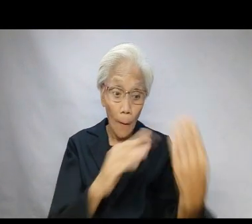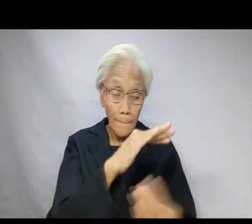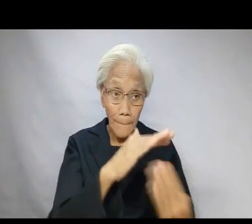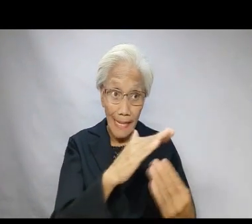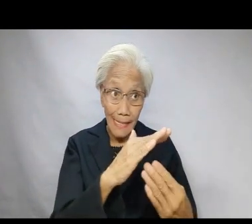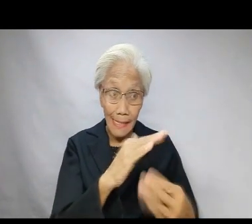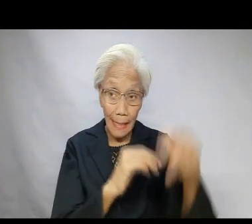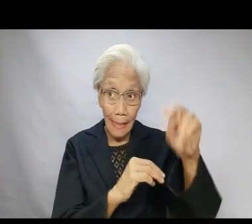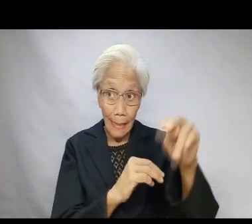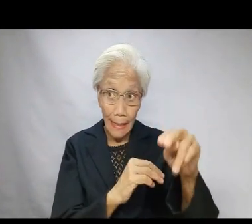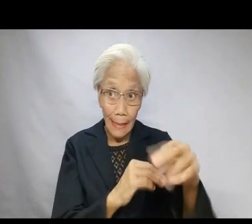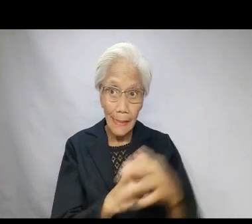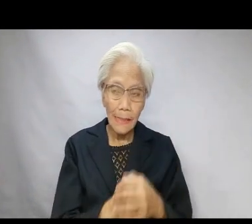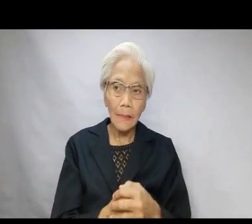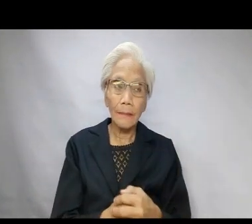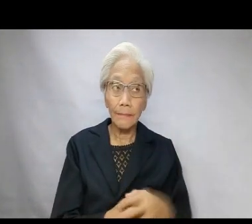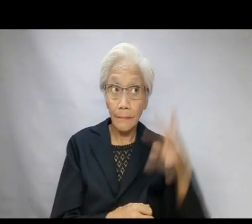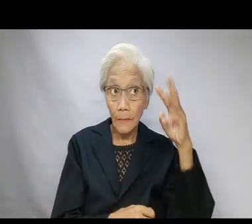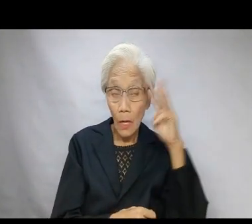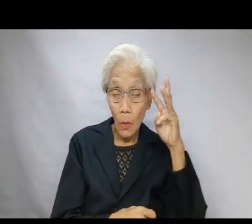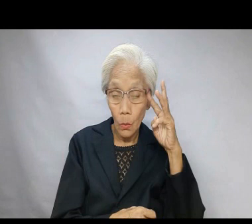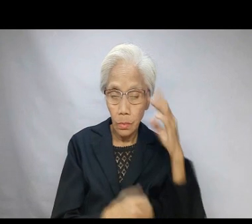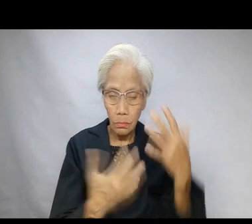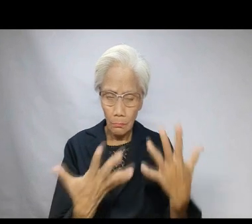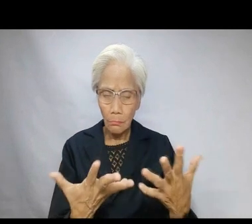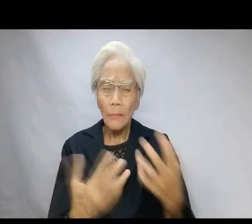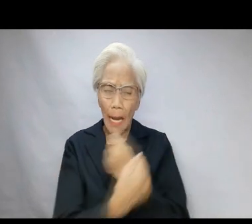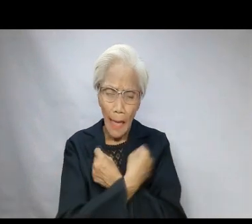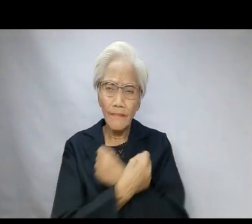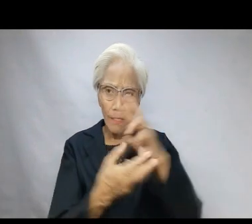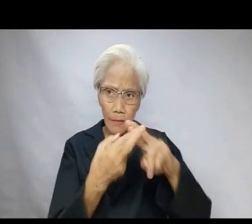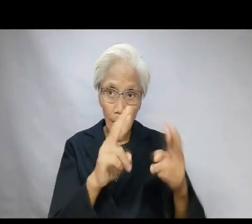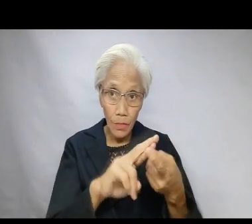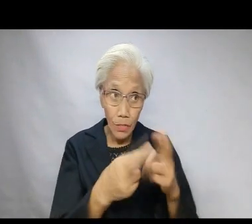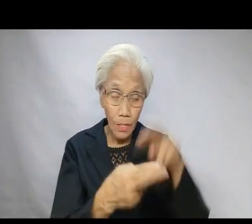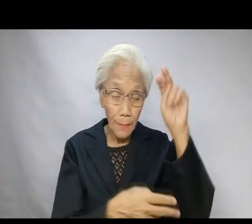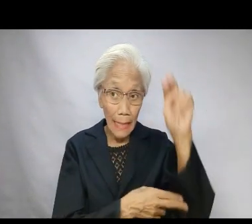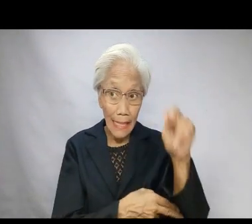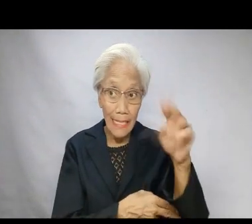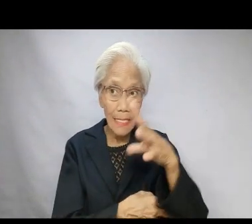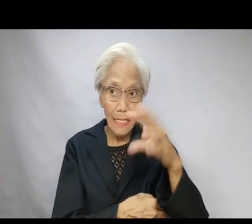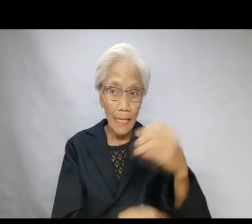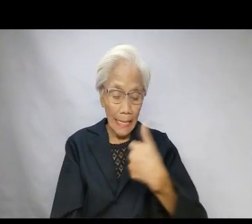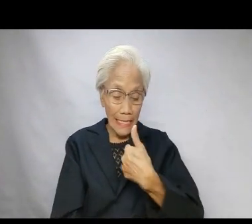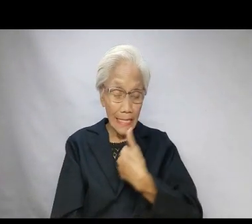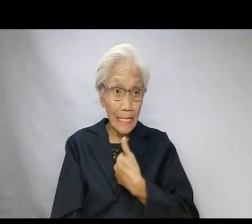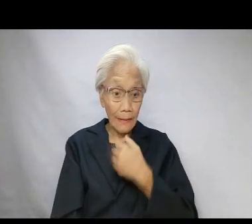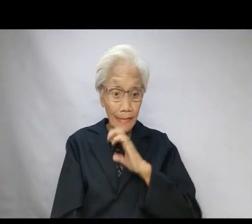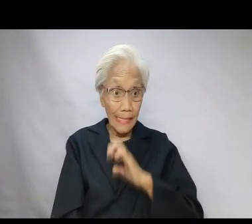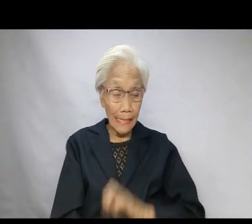two basic needs in Maslow's hierarchy: love and relationship needs